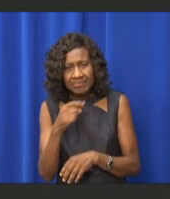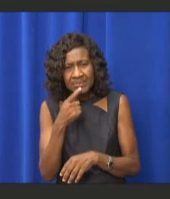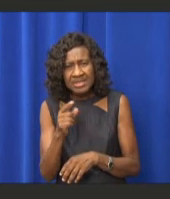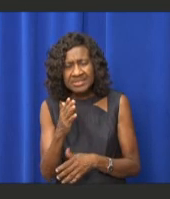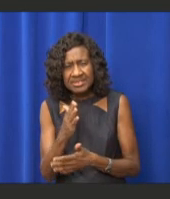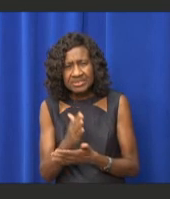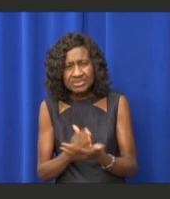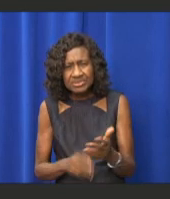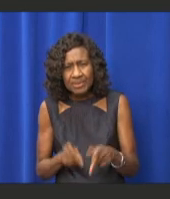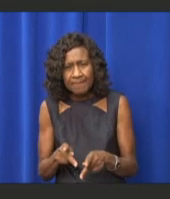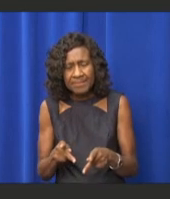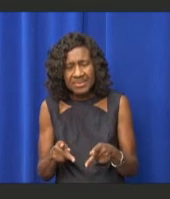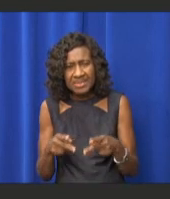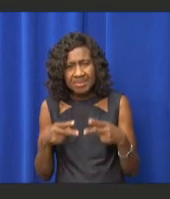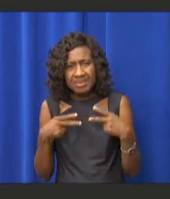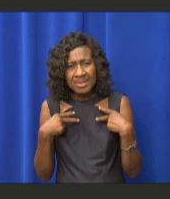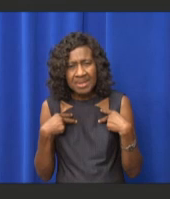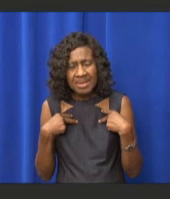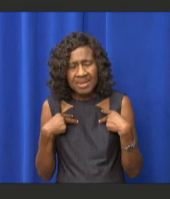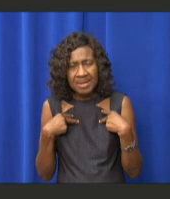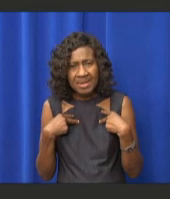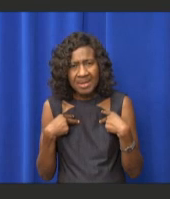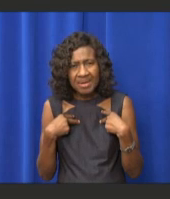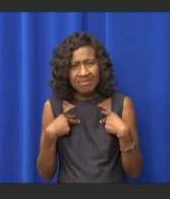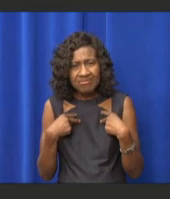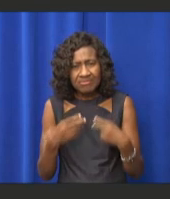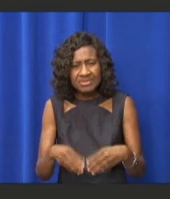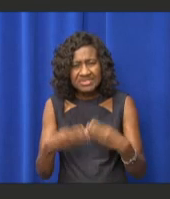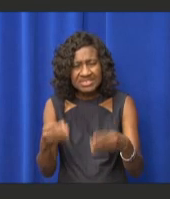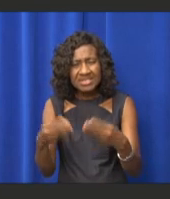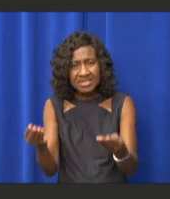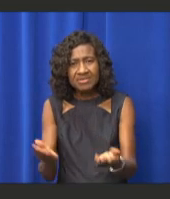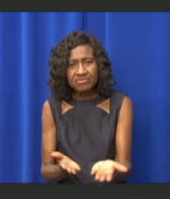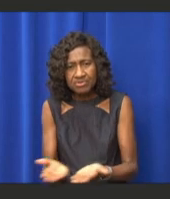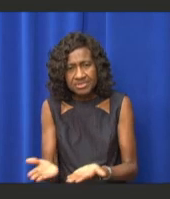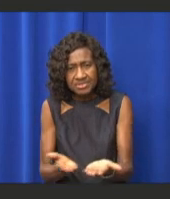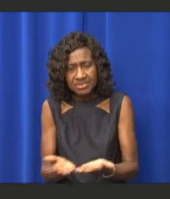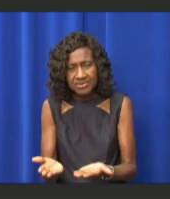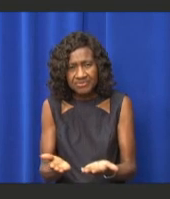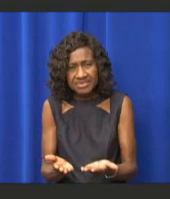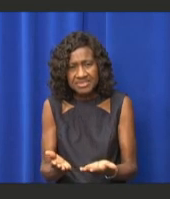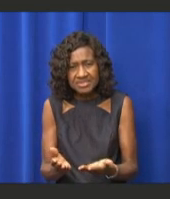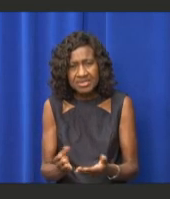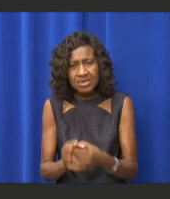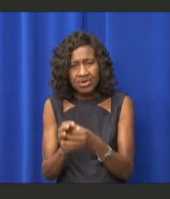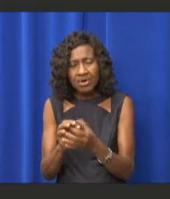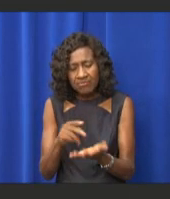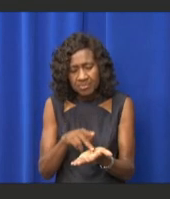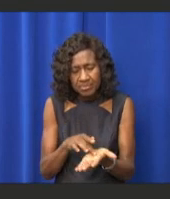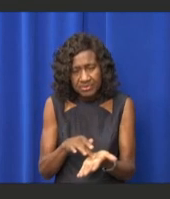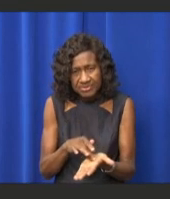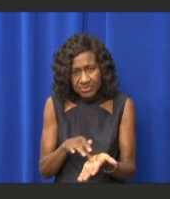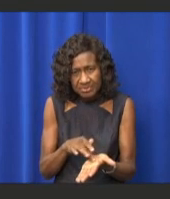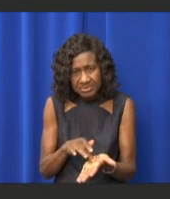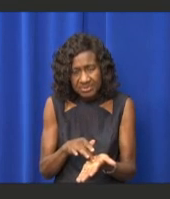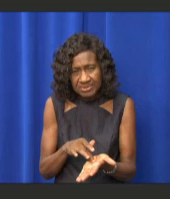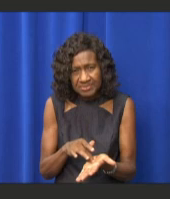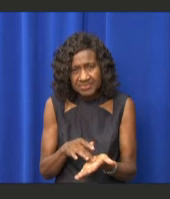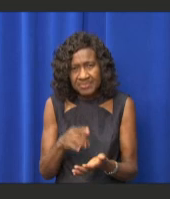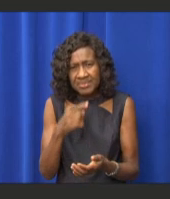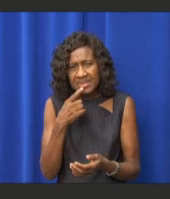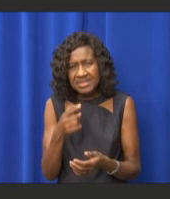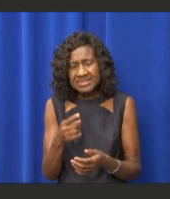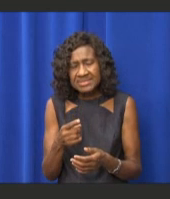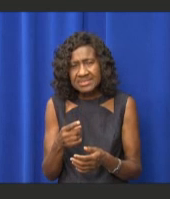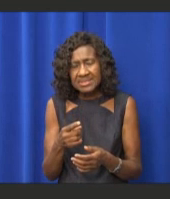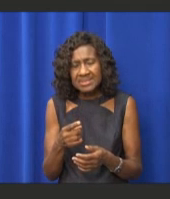of prescriptions, i.e. Doctors Express. Just want to know, in regards to HSA, is this something that the HSA has